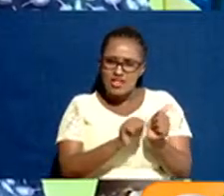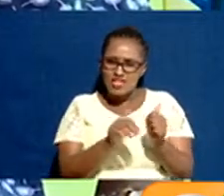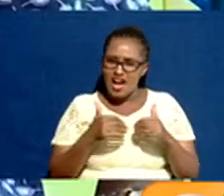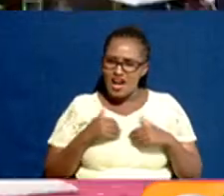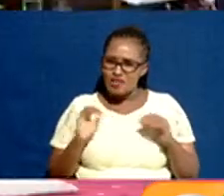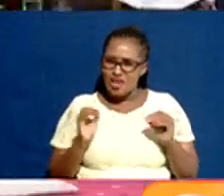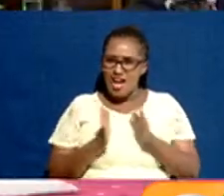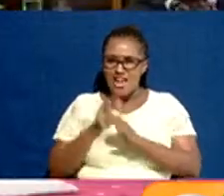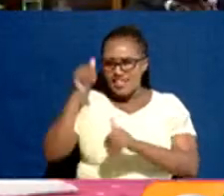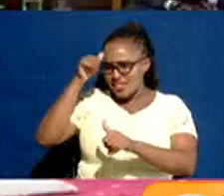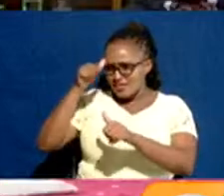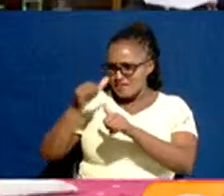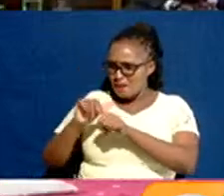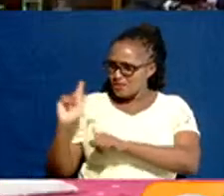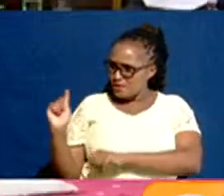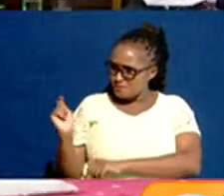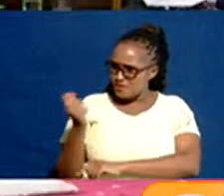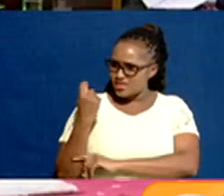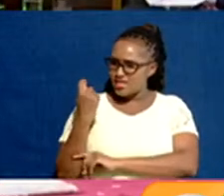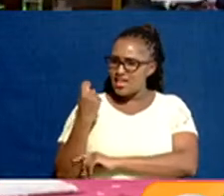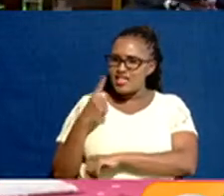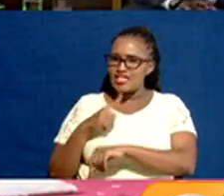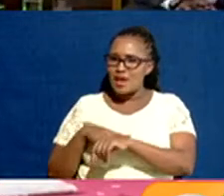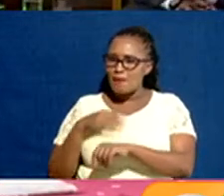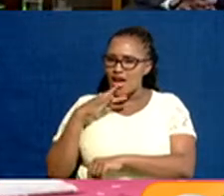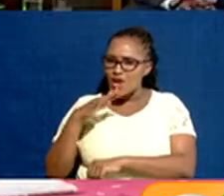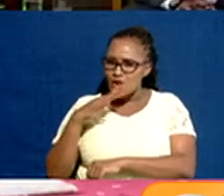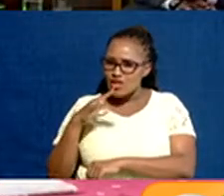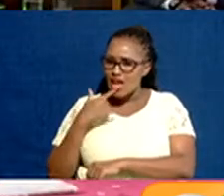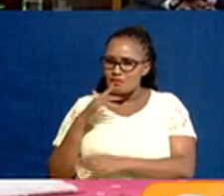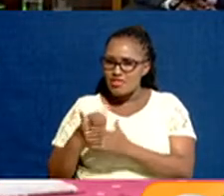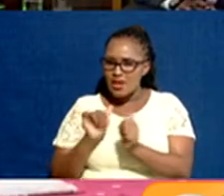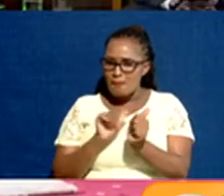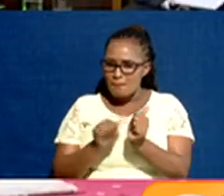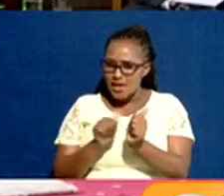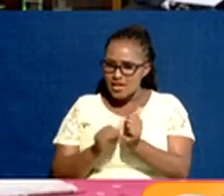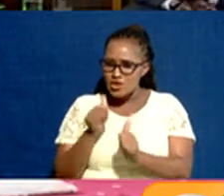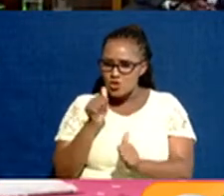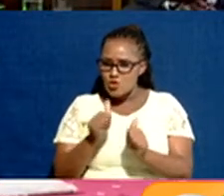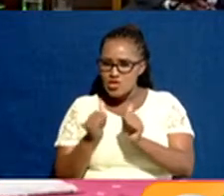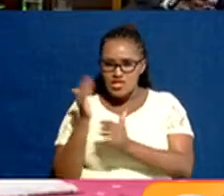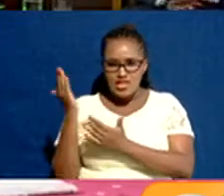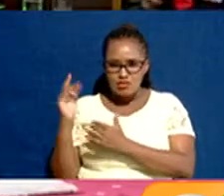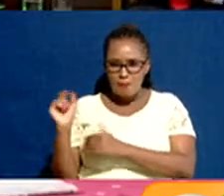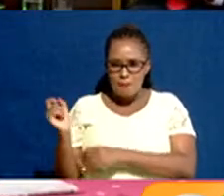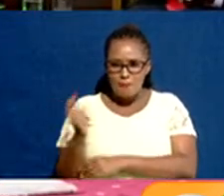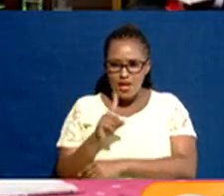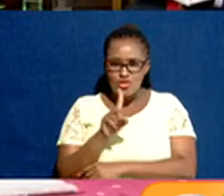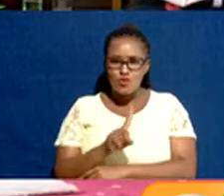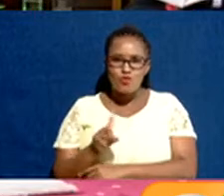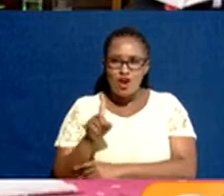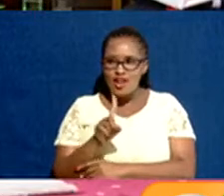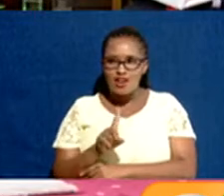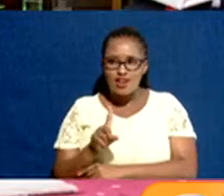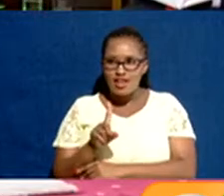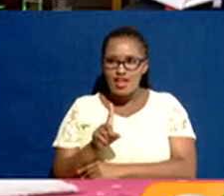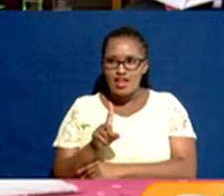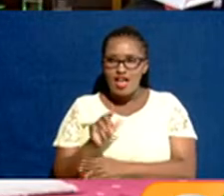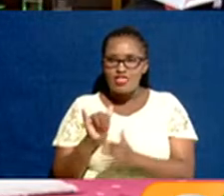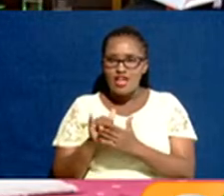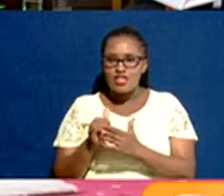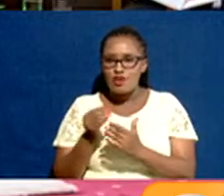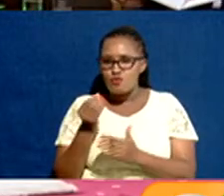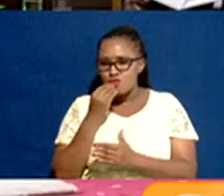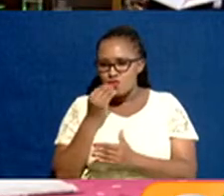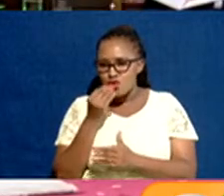I remember the president in his Jamhuri speech, he said maize that was expected in January, an assortment of foodstuffs, that was